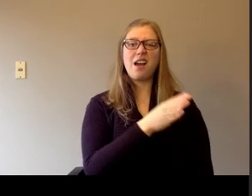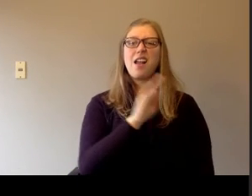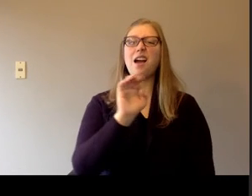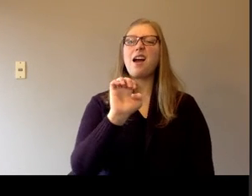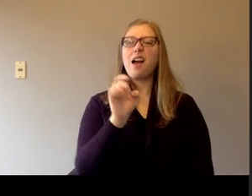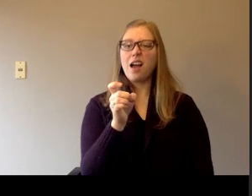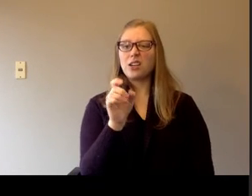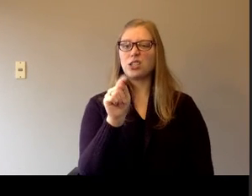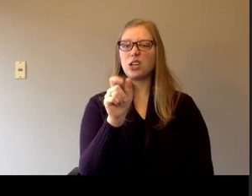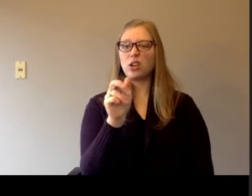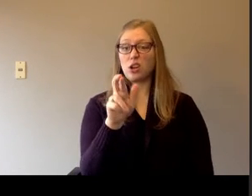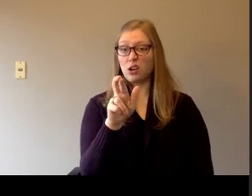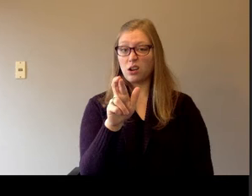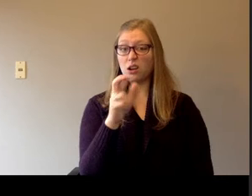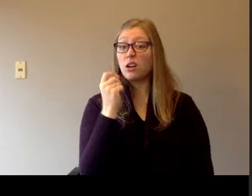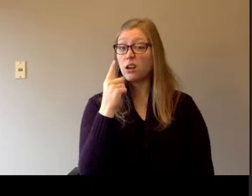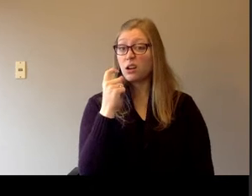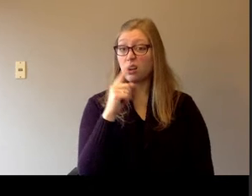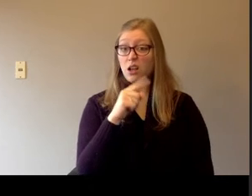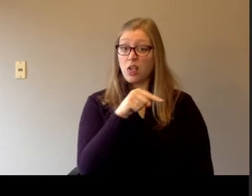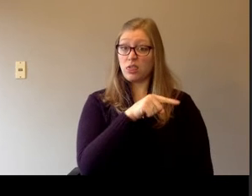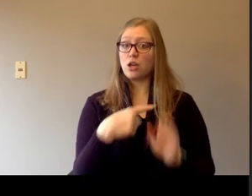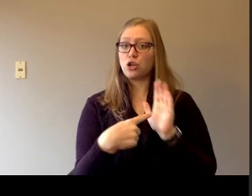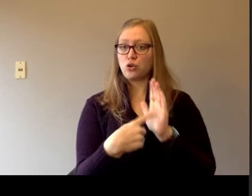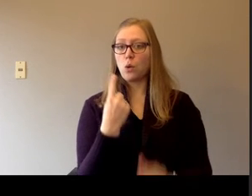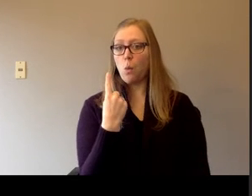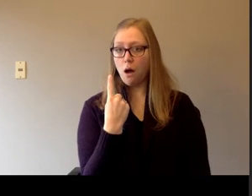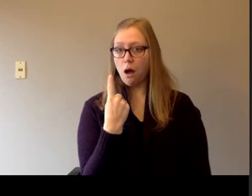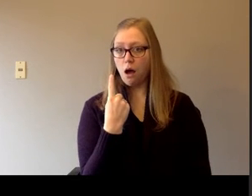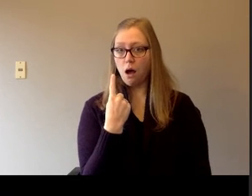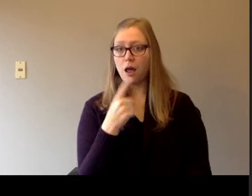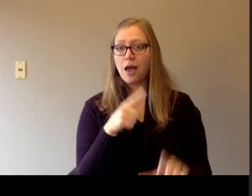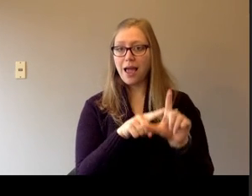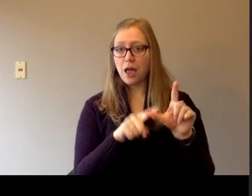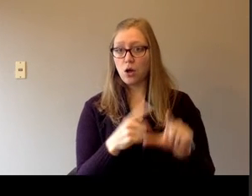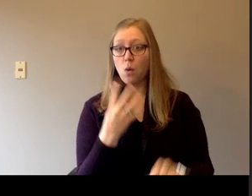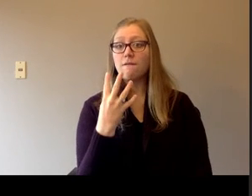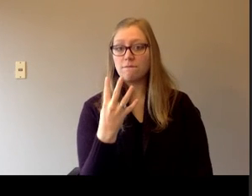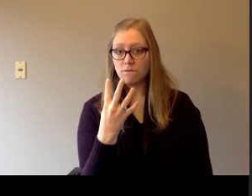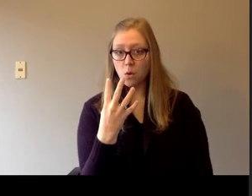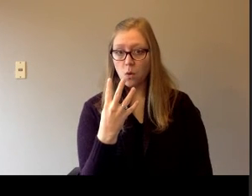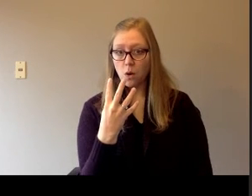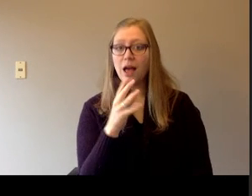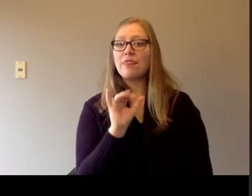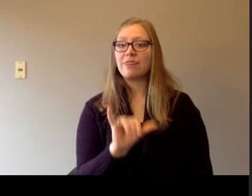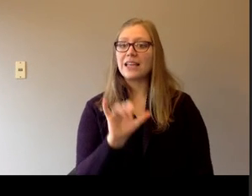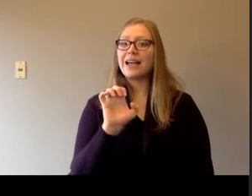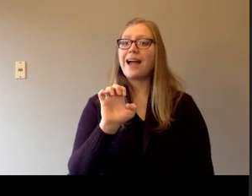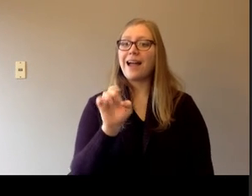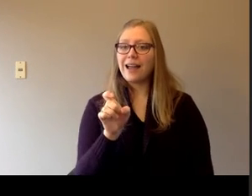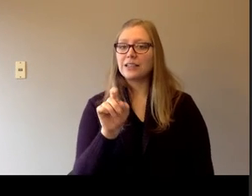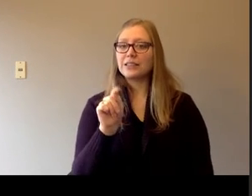been drawn here. It's angle 4. Angle 4 is the exterior angle at angle 3.